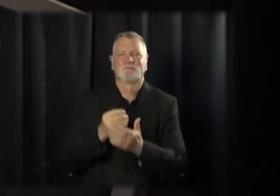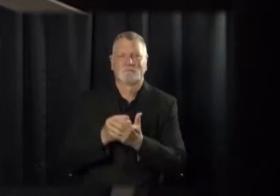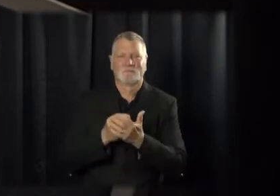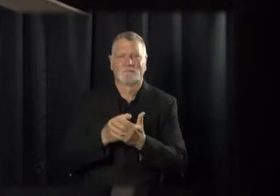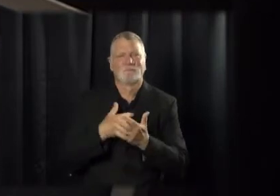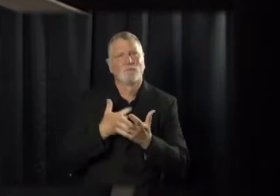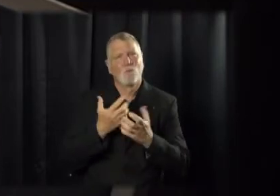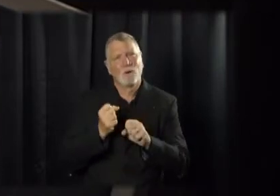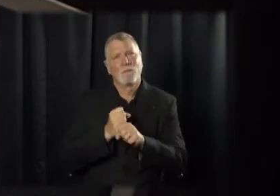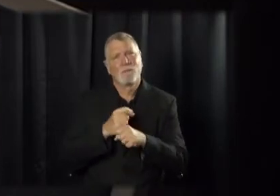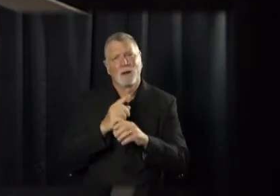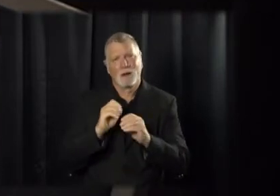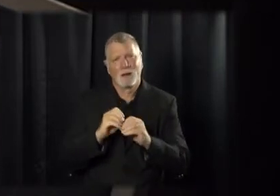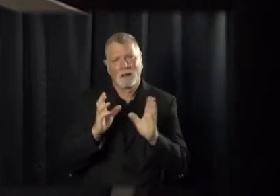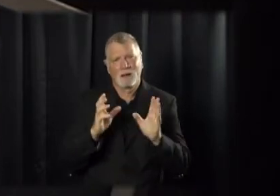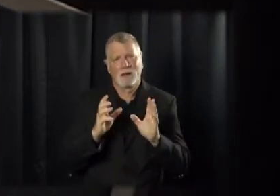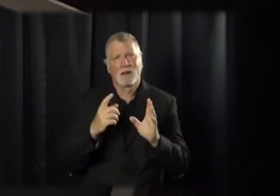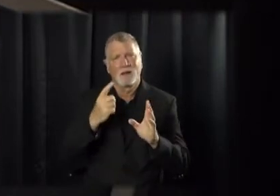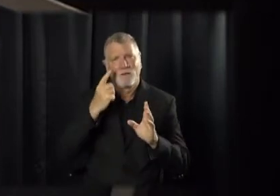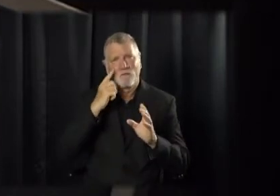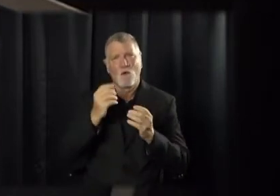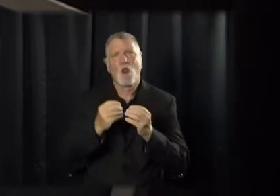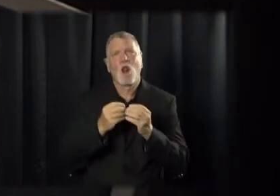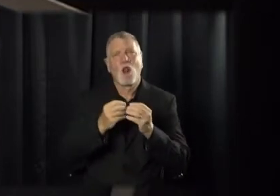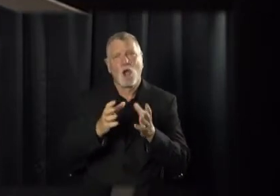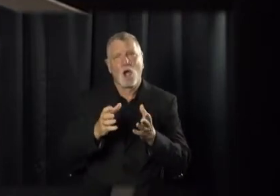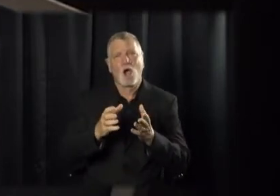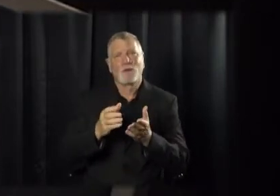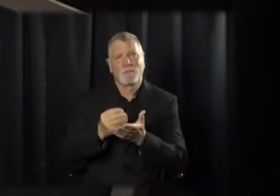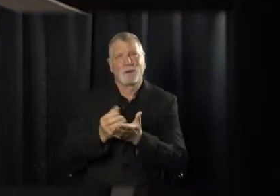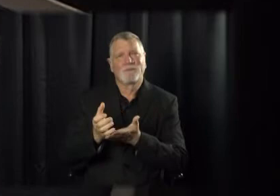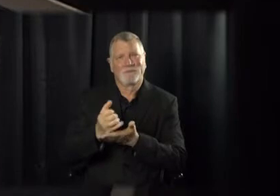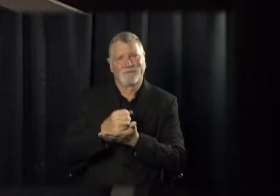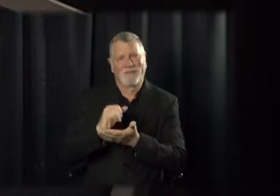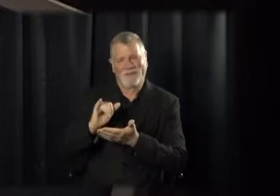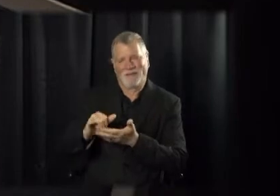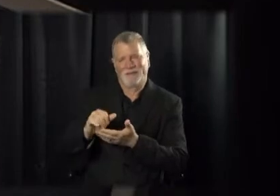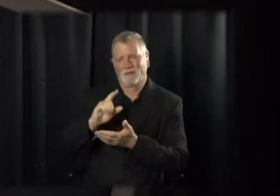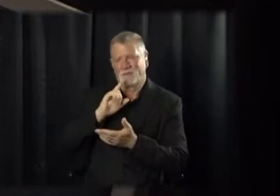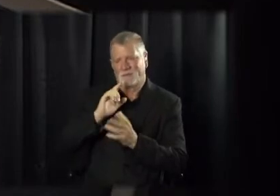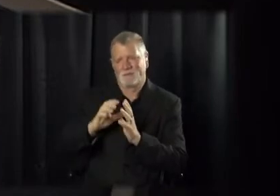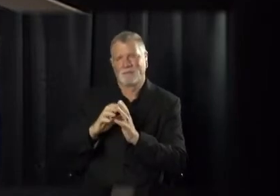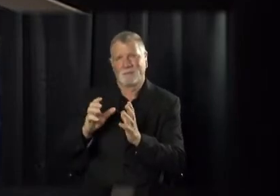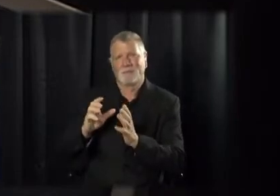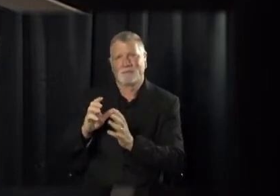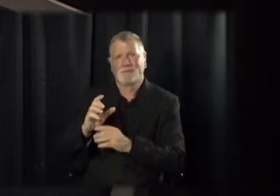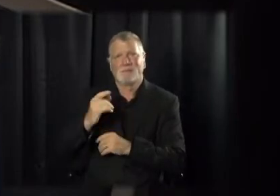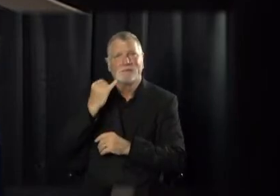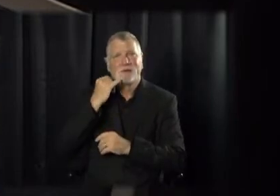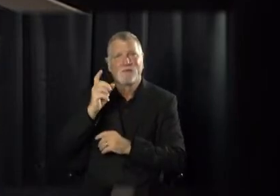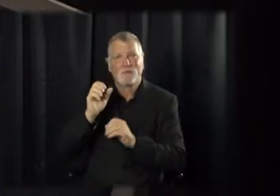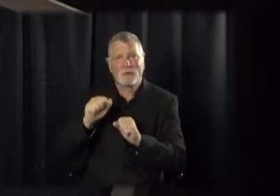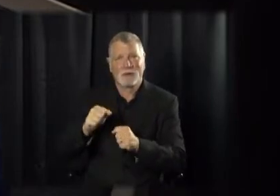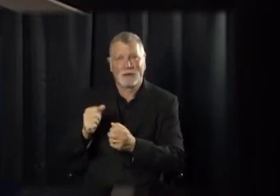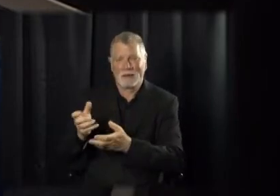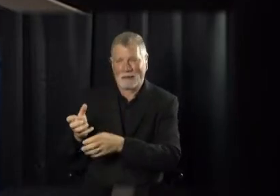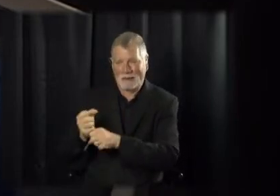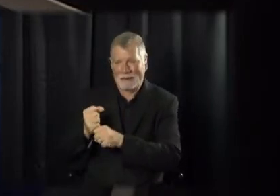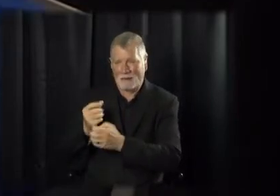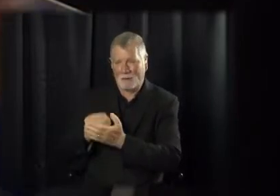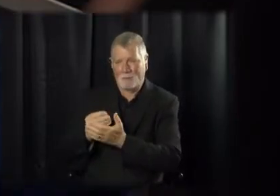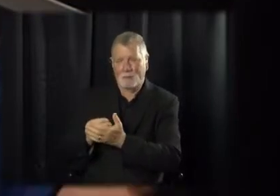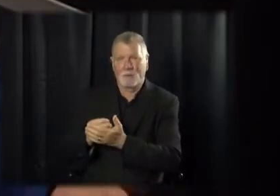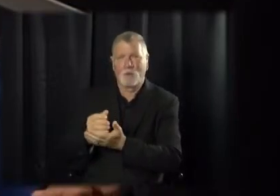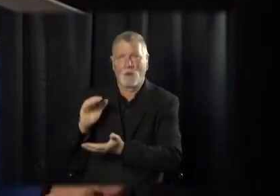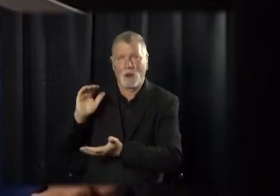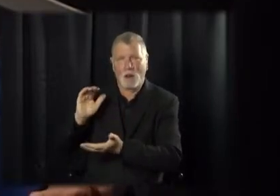wish to be clear that part of it is for lost revenues, and then that is a fungible amount. So if you can receive the monies, you